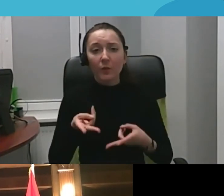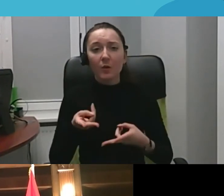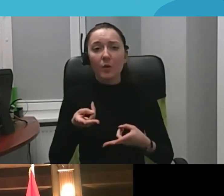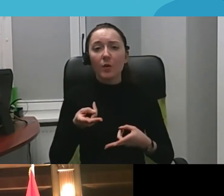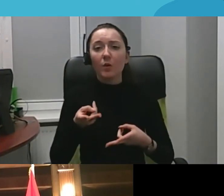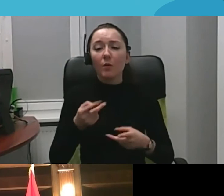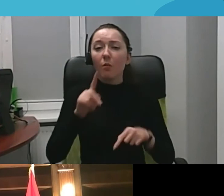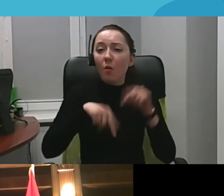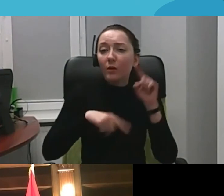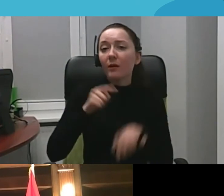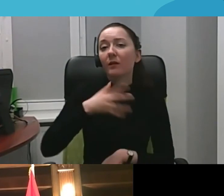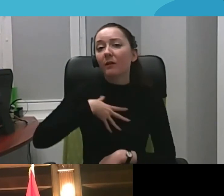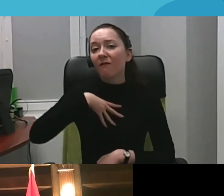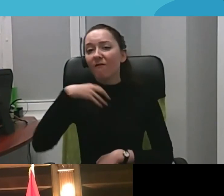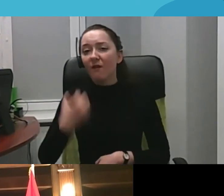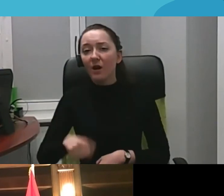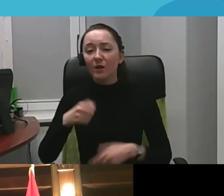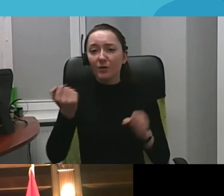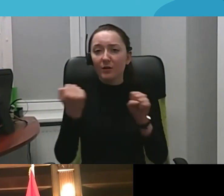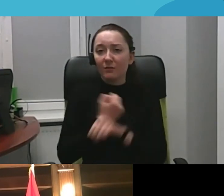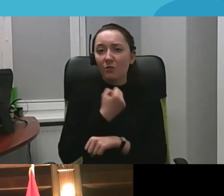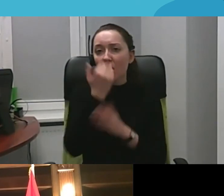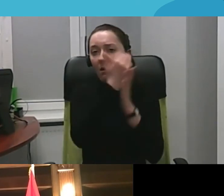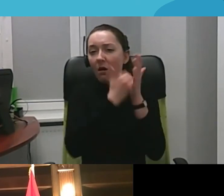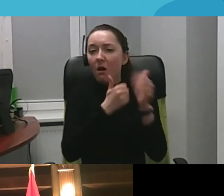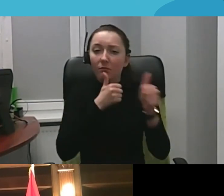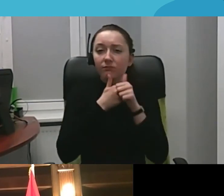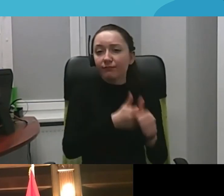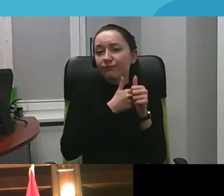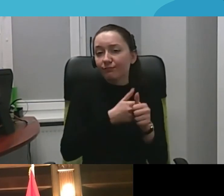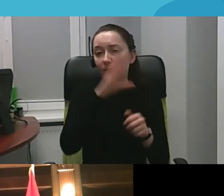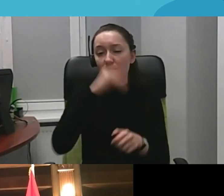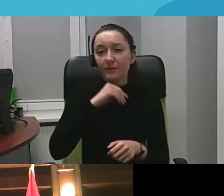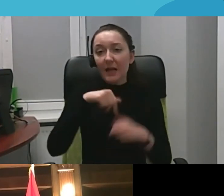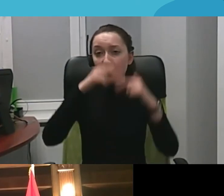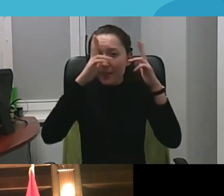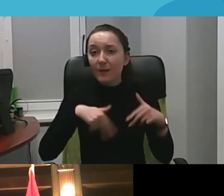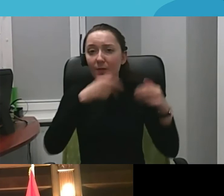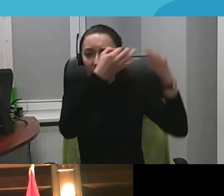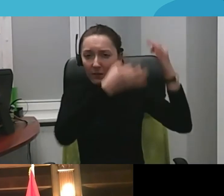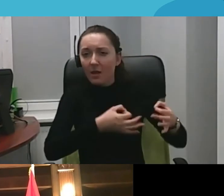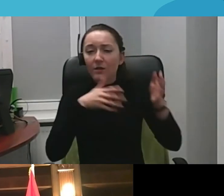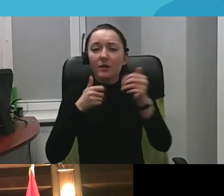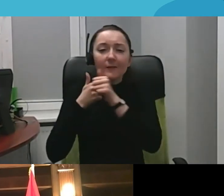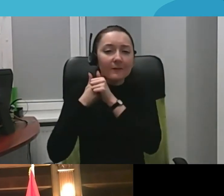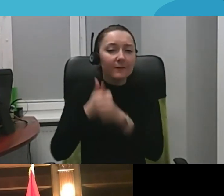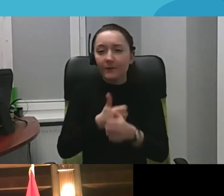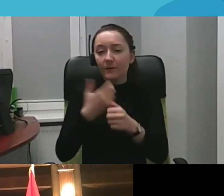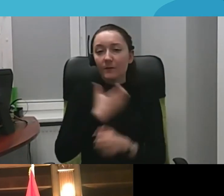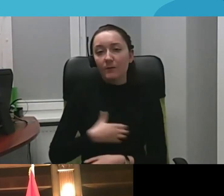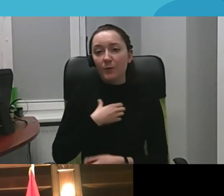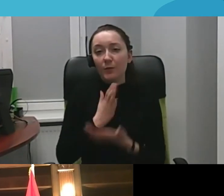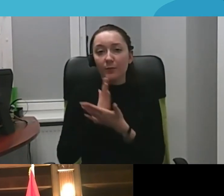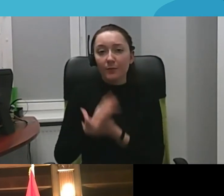to make sure that international law is functional. We have already 2 questions, and